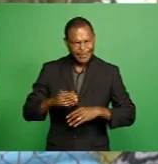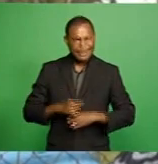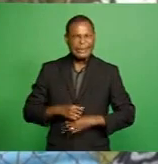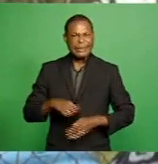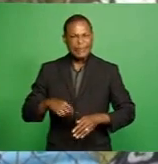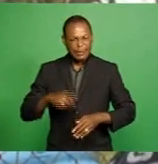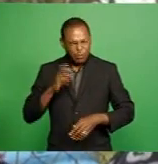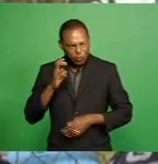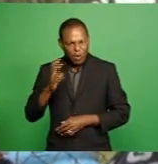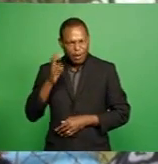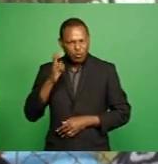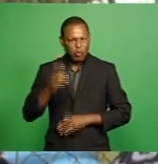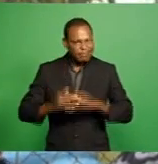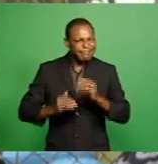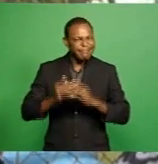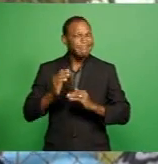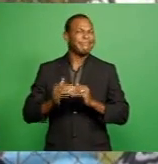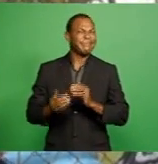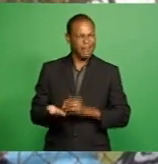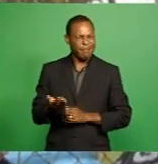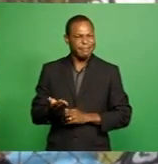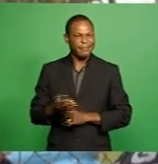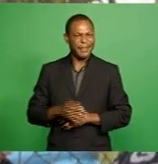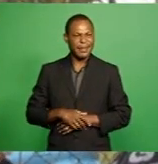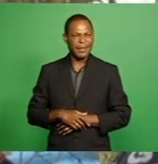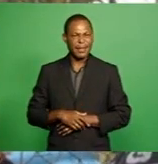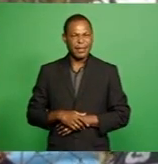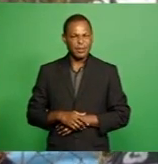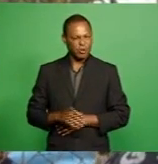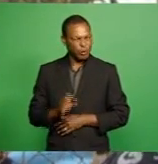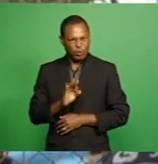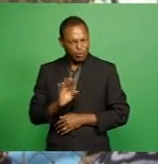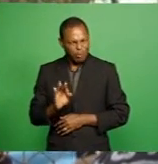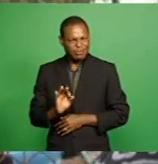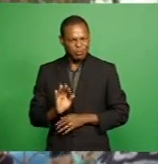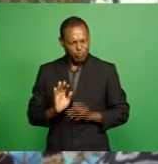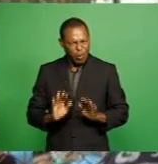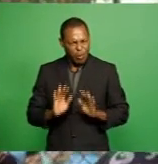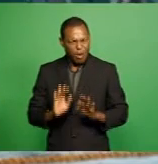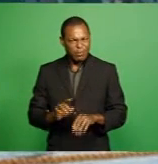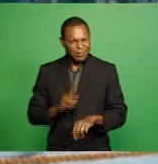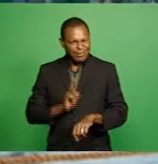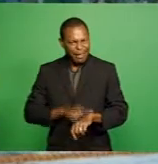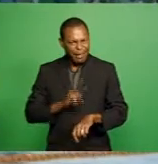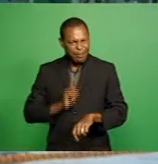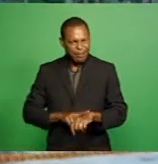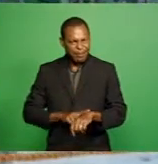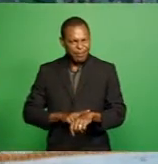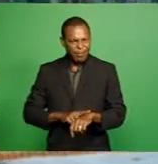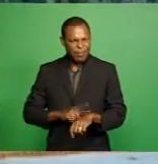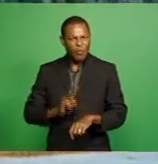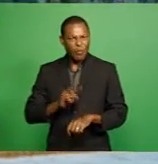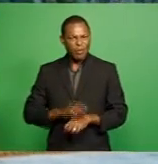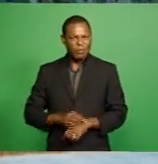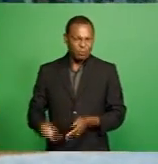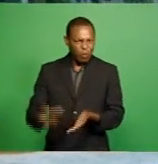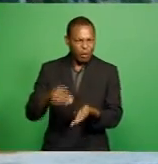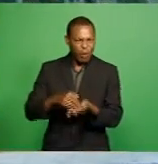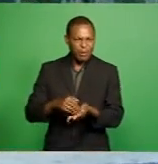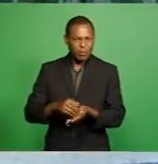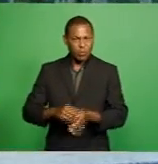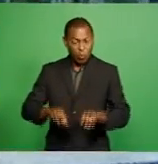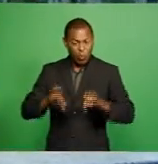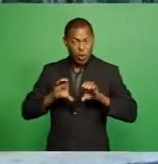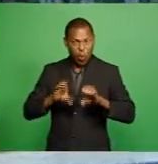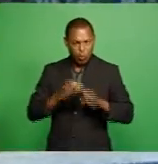stages. We're not expecting them to be doing the kind of times right now where they will actually peak. That their coaches have been